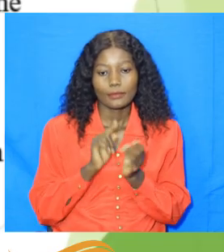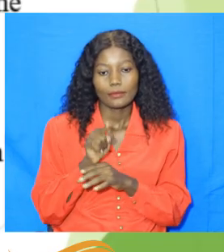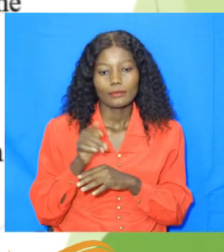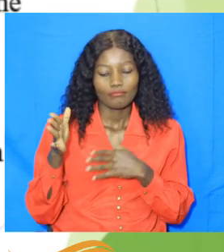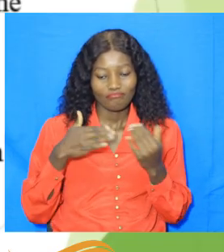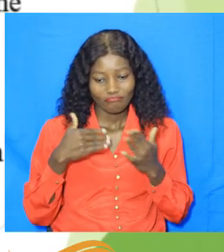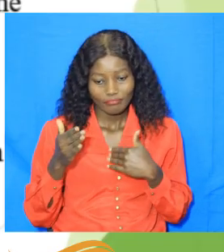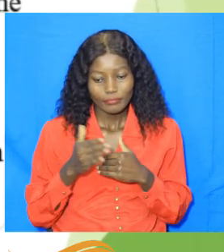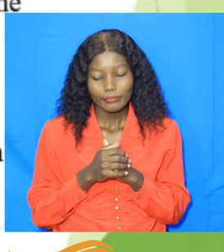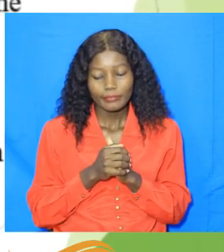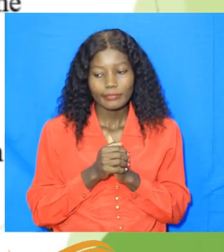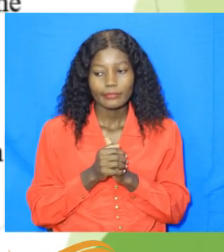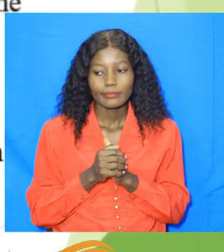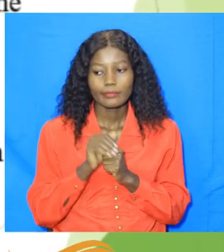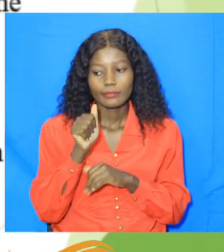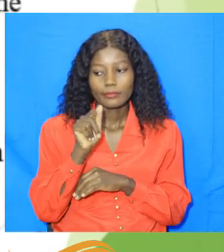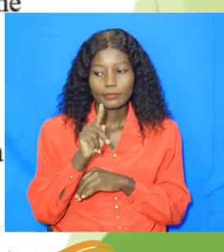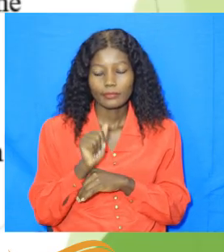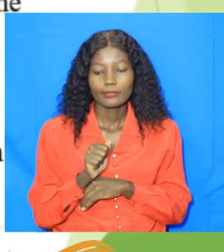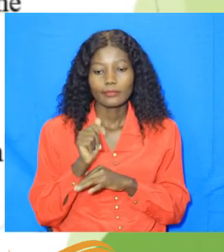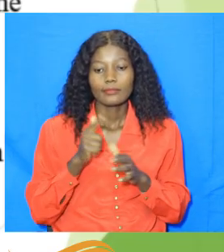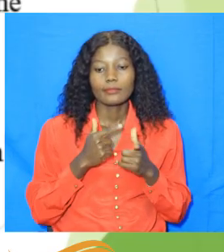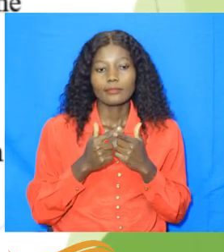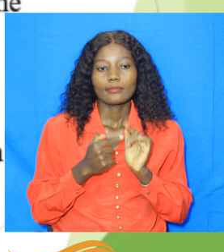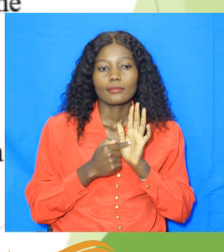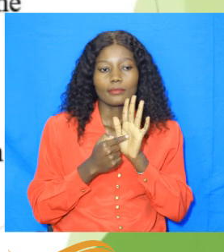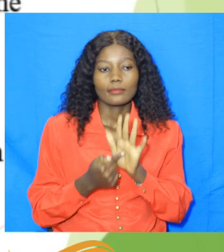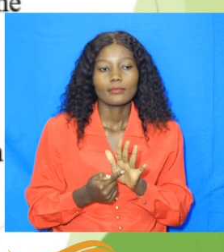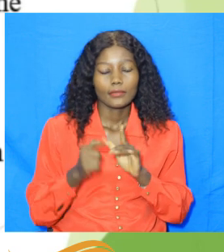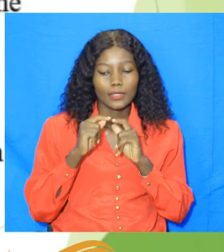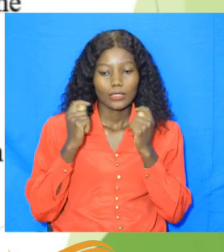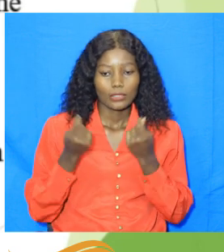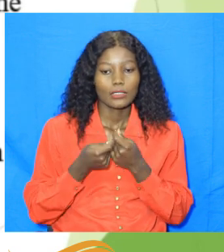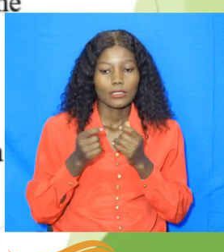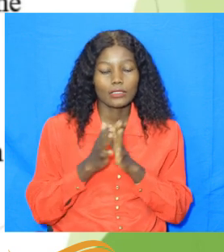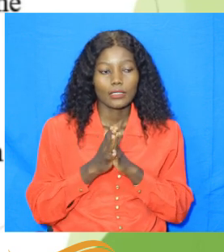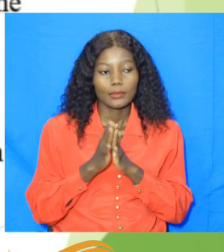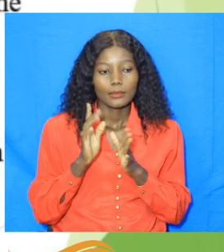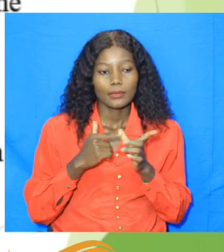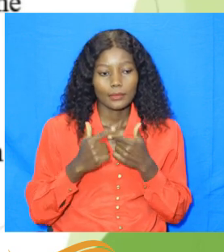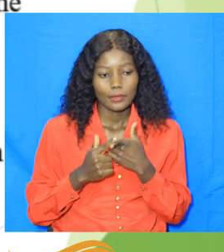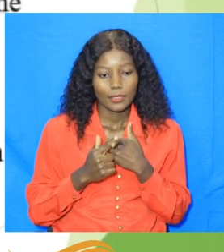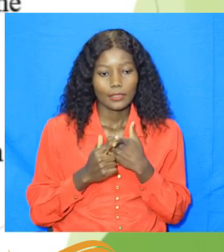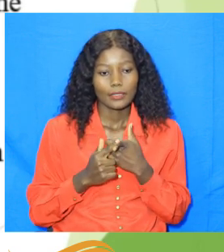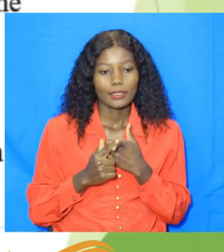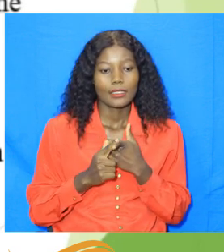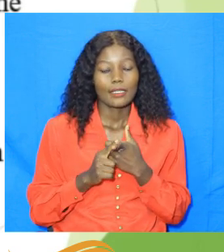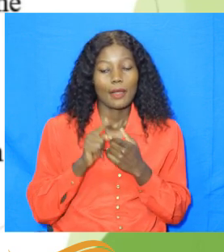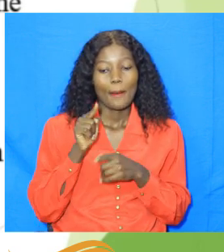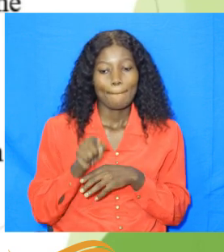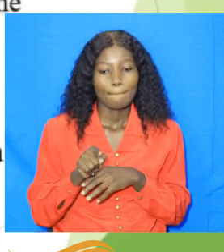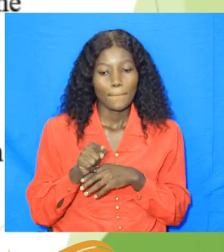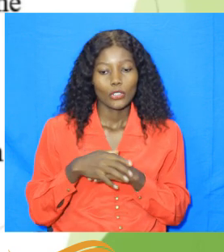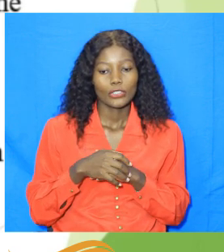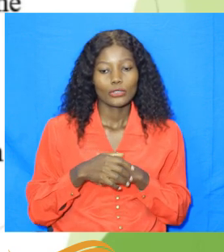signal. So Aka, then show the type of infraction, then point to the